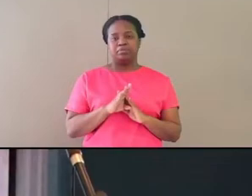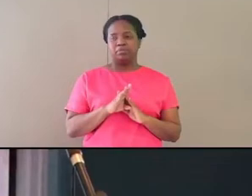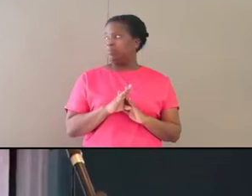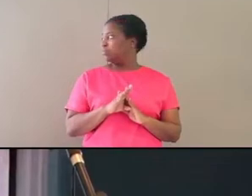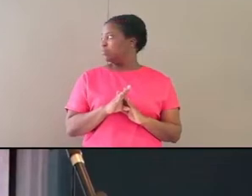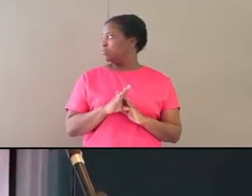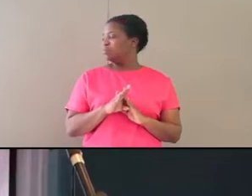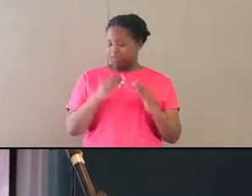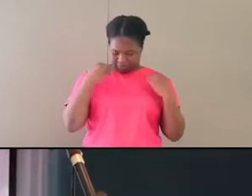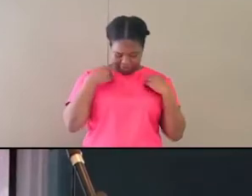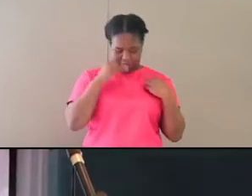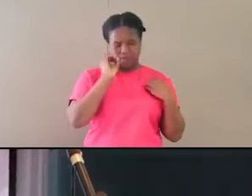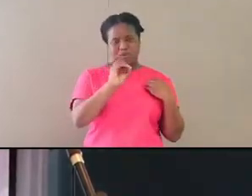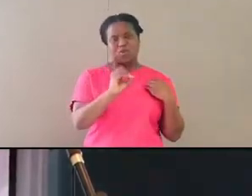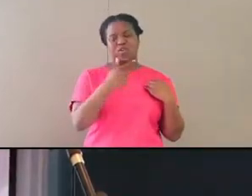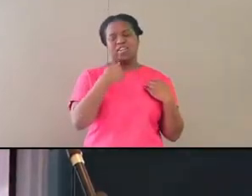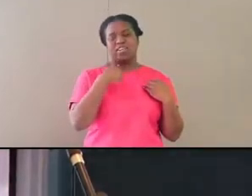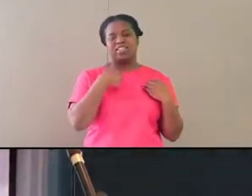yesterday